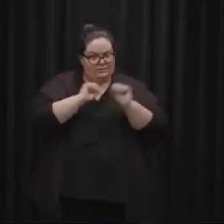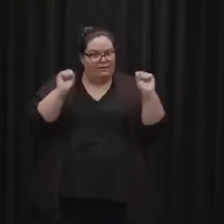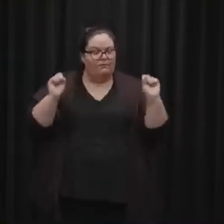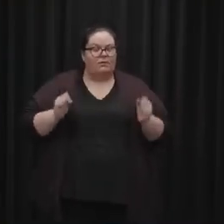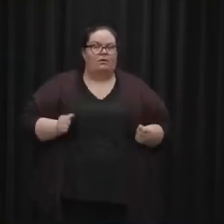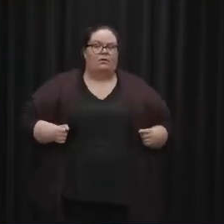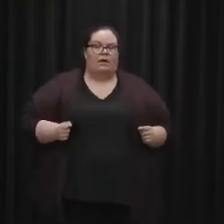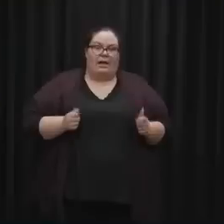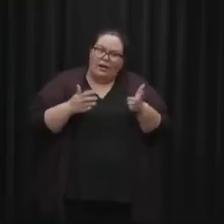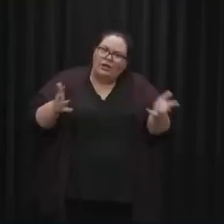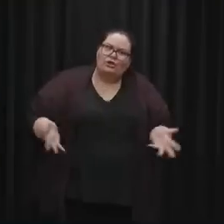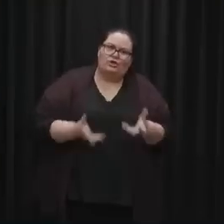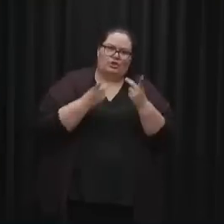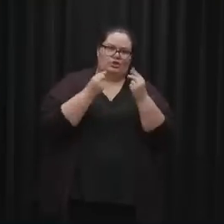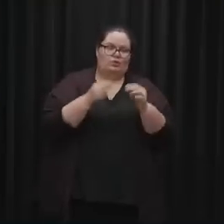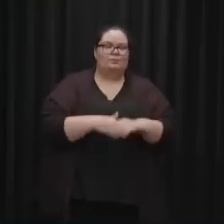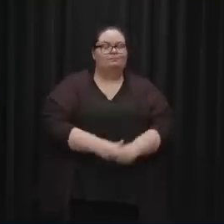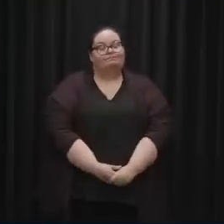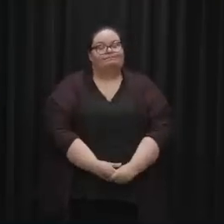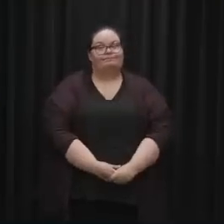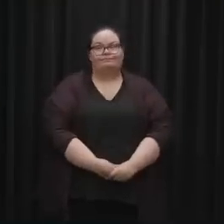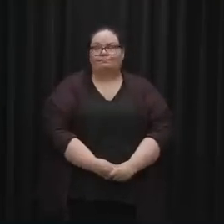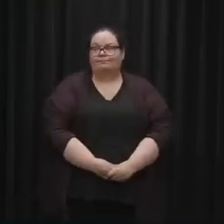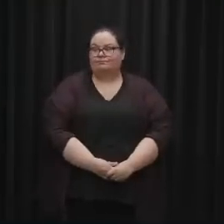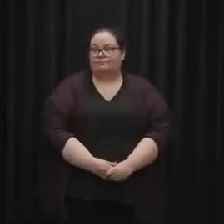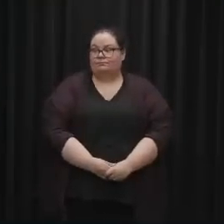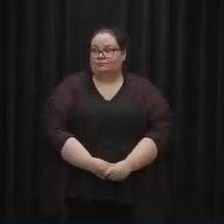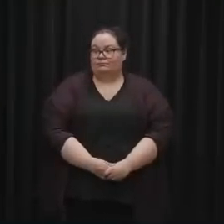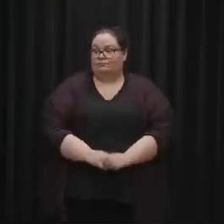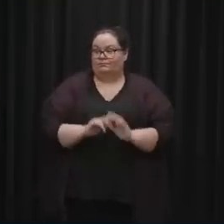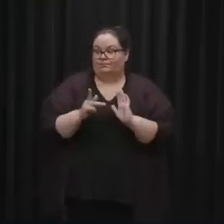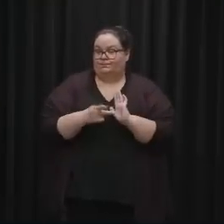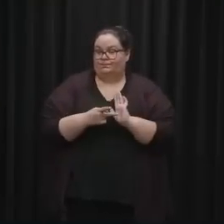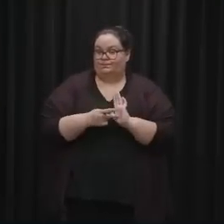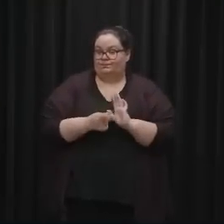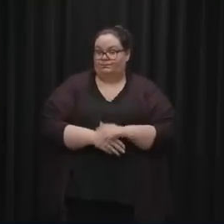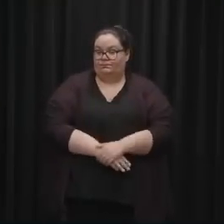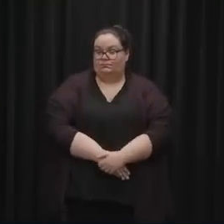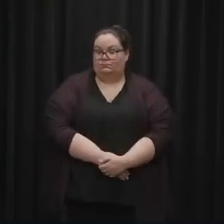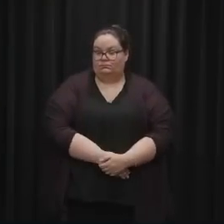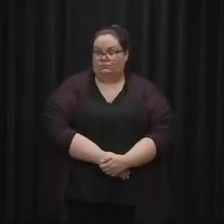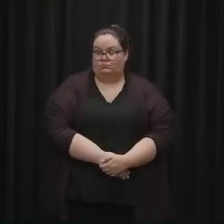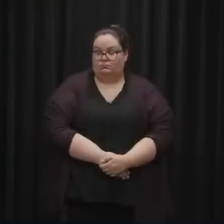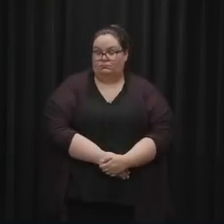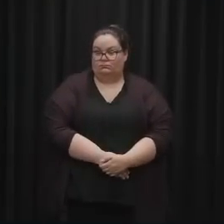safely, and I encourage you to do so. Mr. Chilbeck, your follow-up, please.